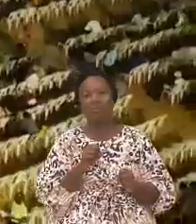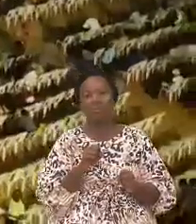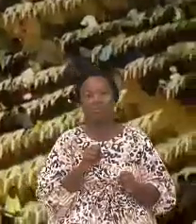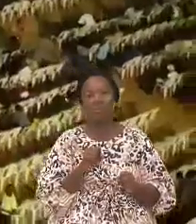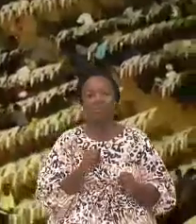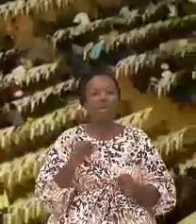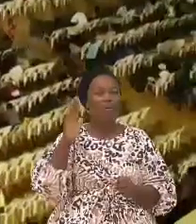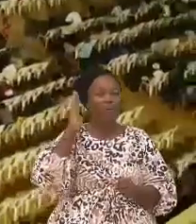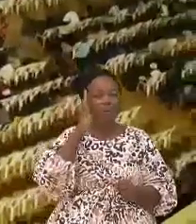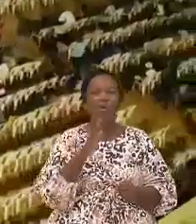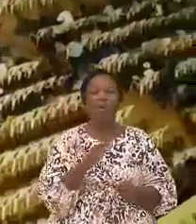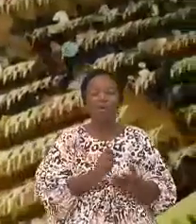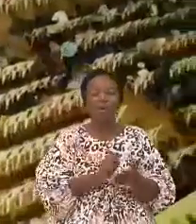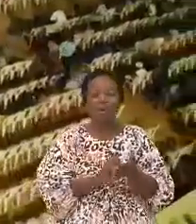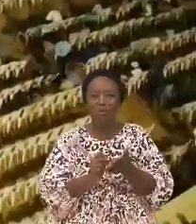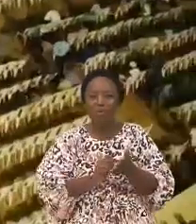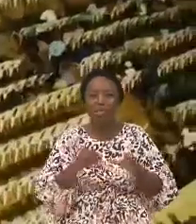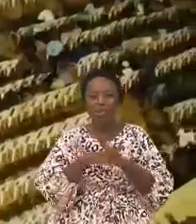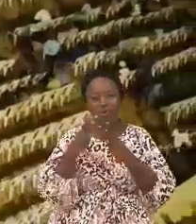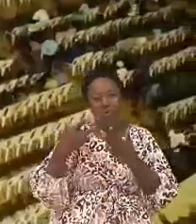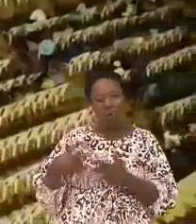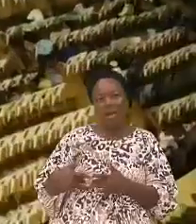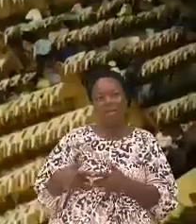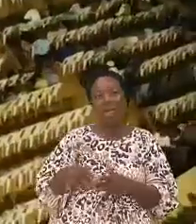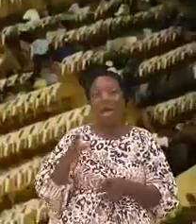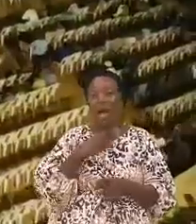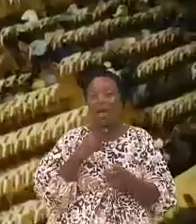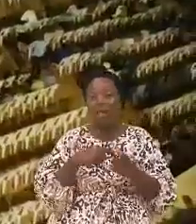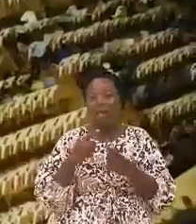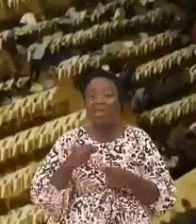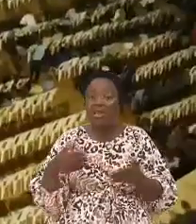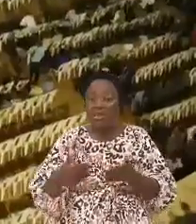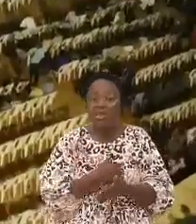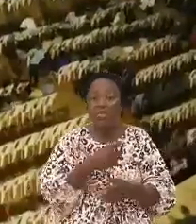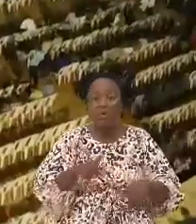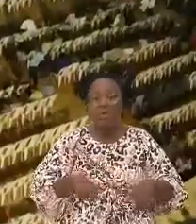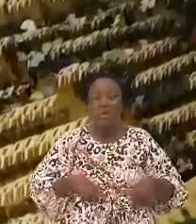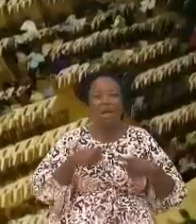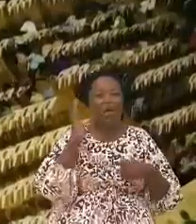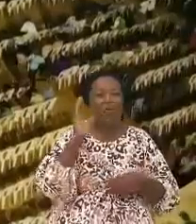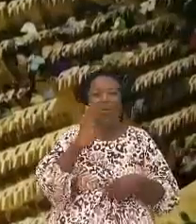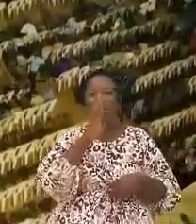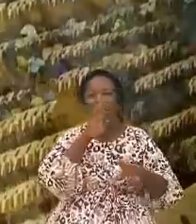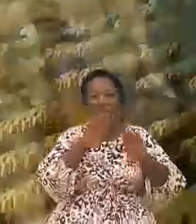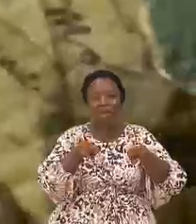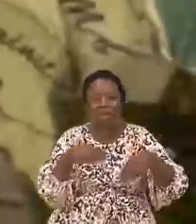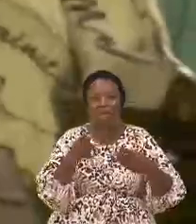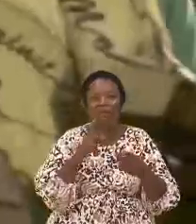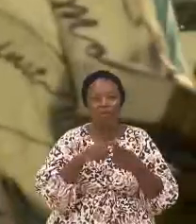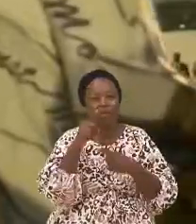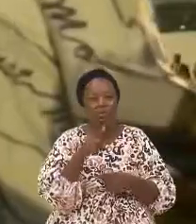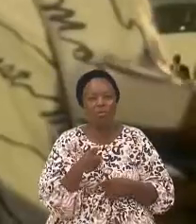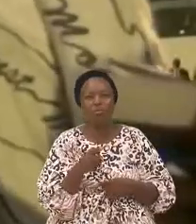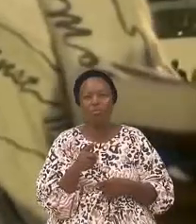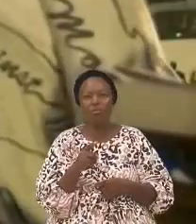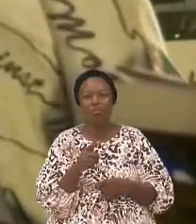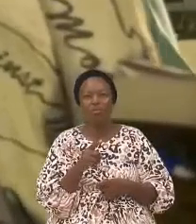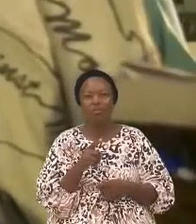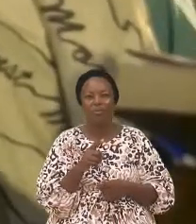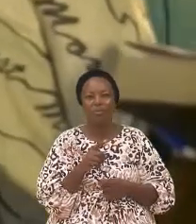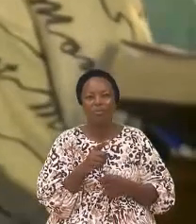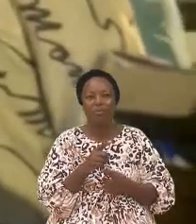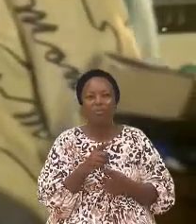And the joy of salvation will register in your heart. And the new life